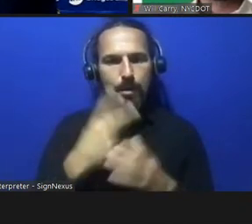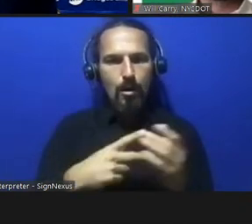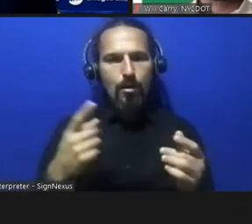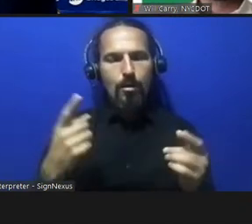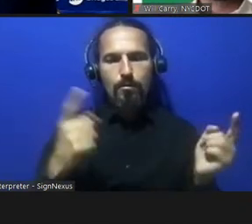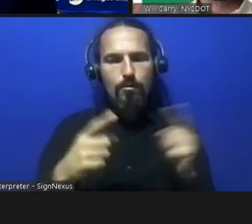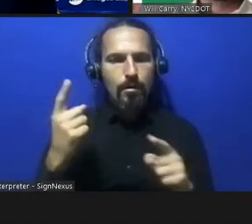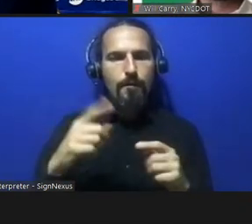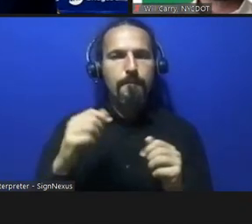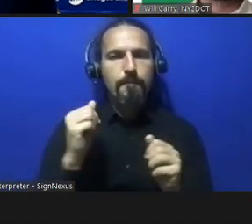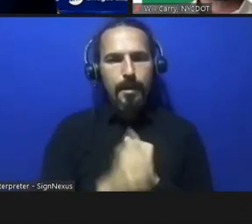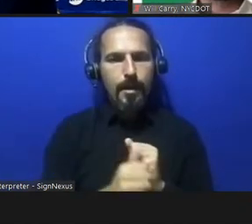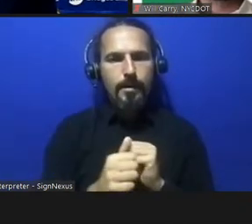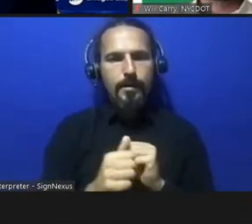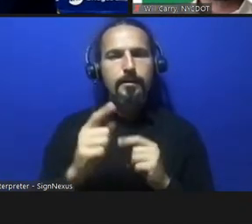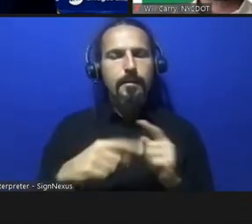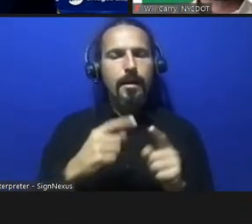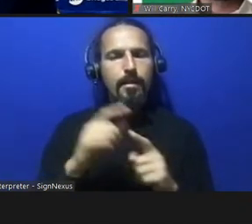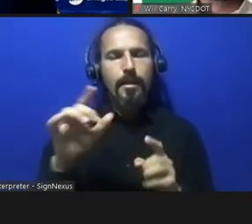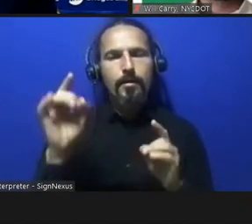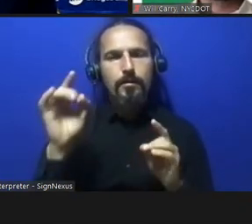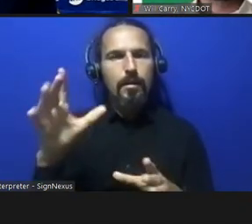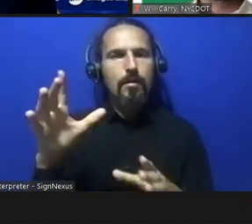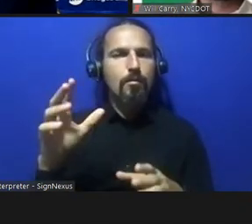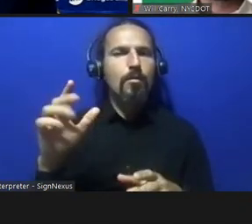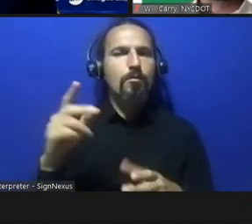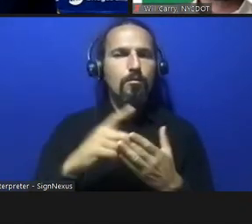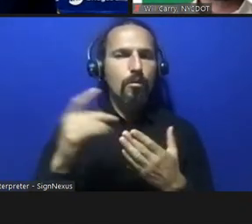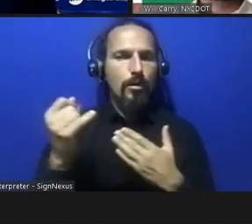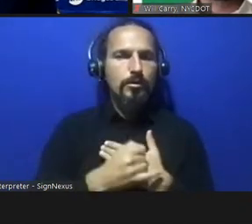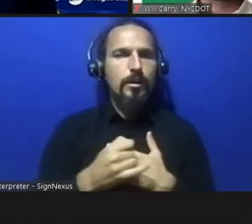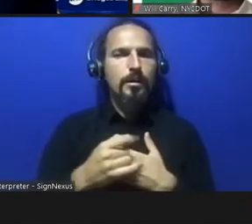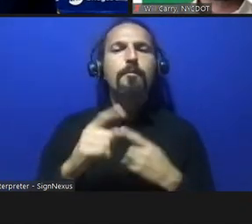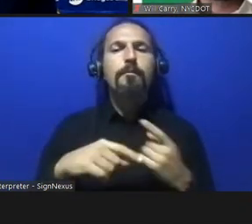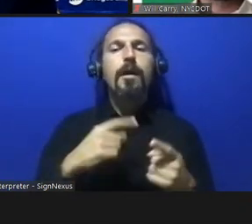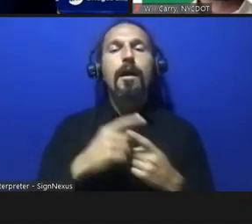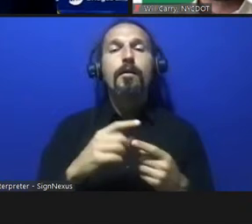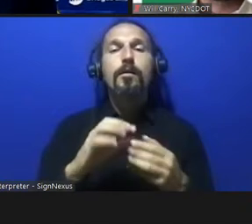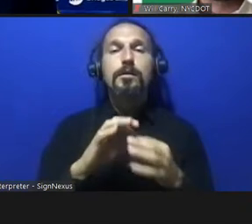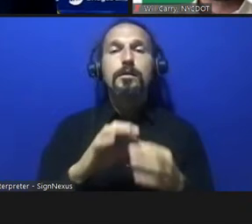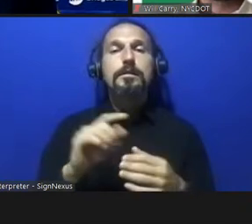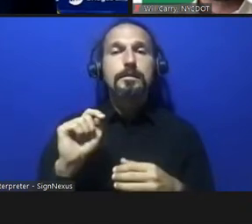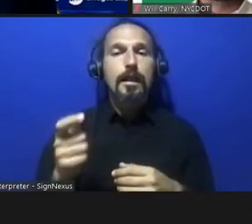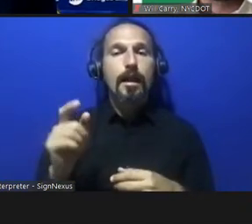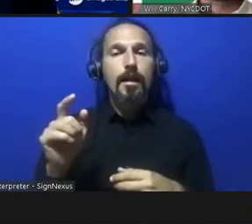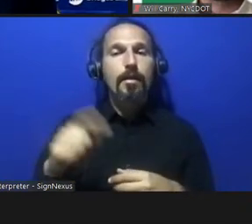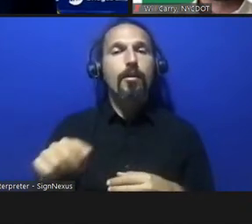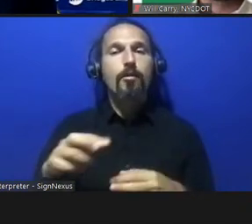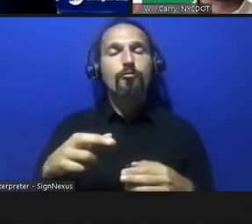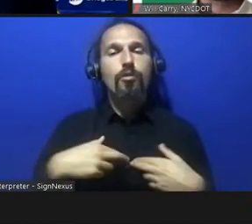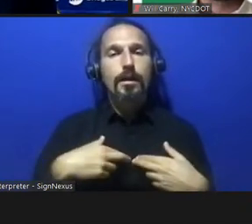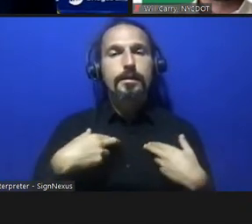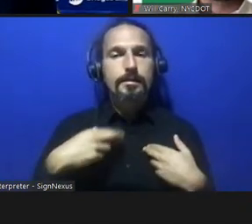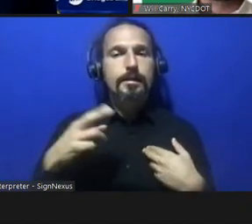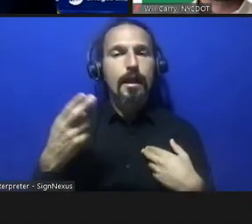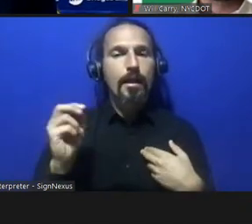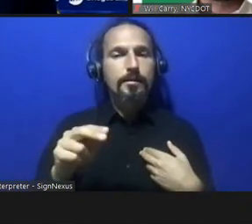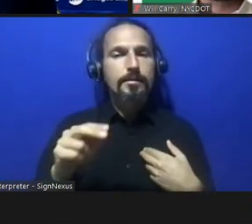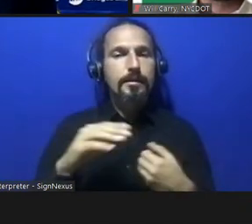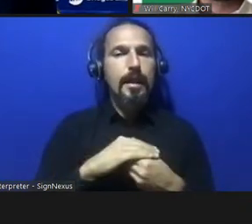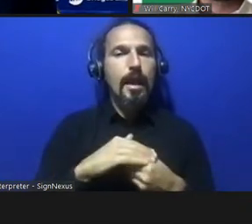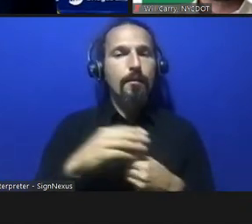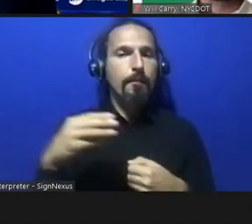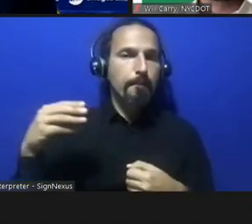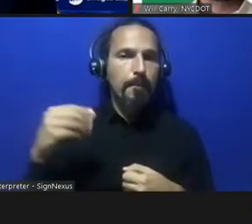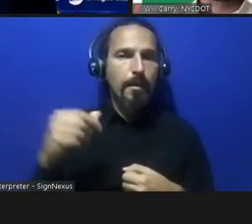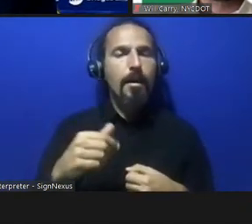resolutions opposing this terrible project regarding taxes the residents of hudson county already pay a heavy